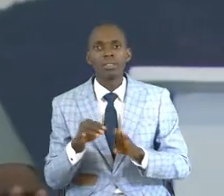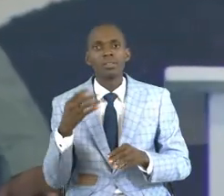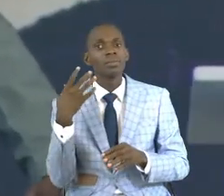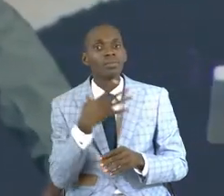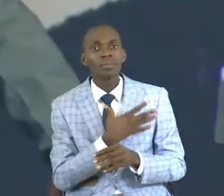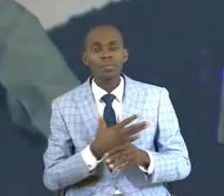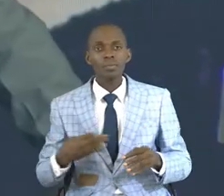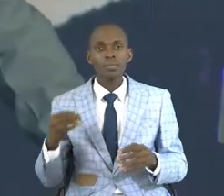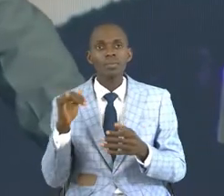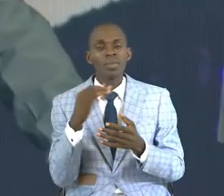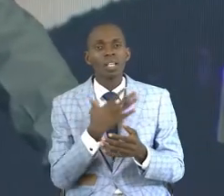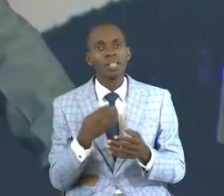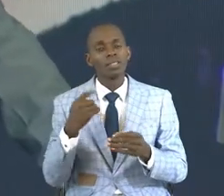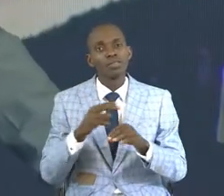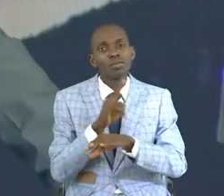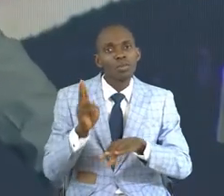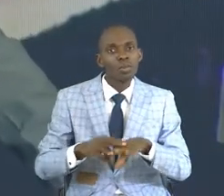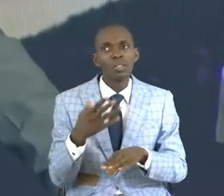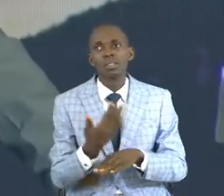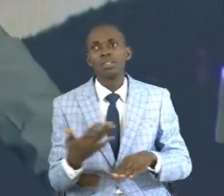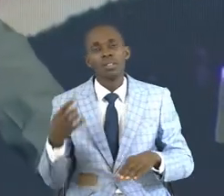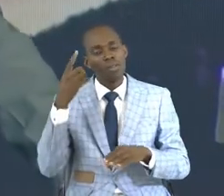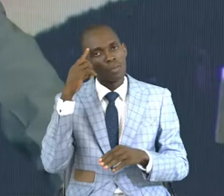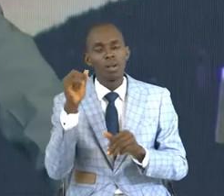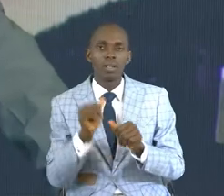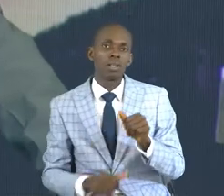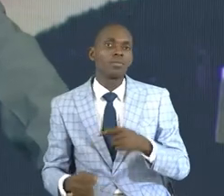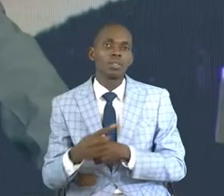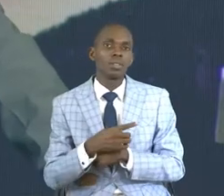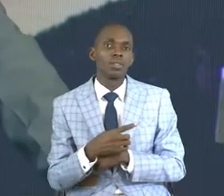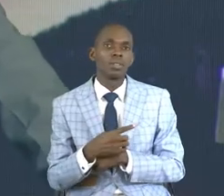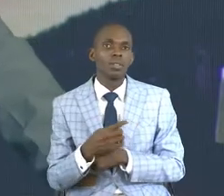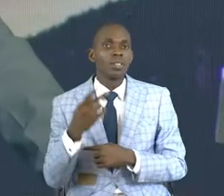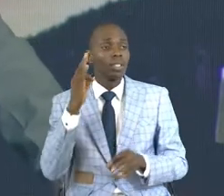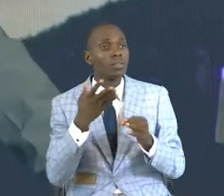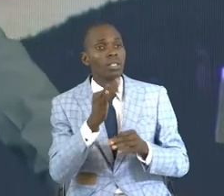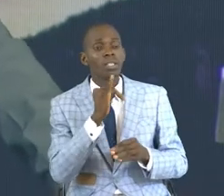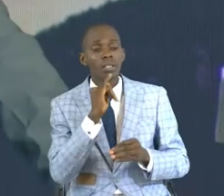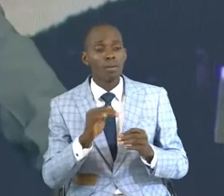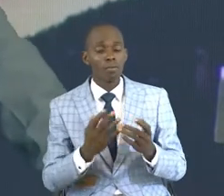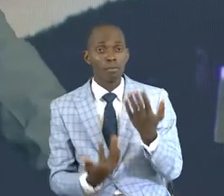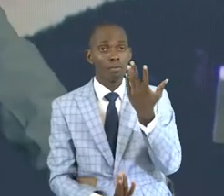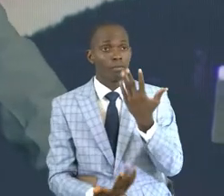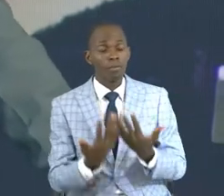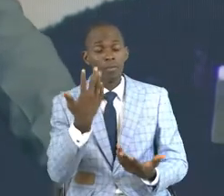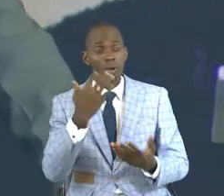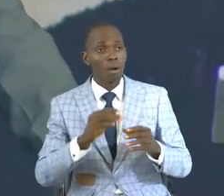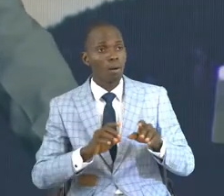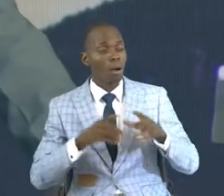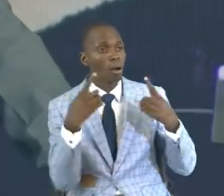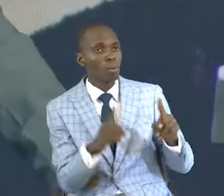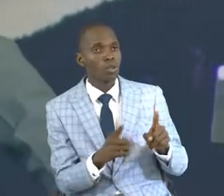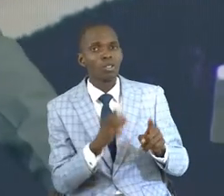normal thing for every day. Fire outbreak, emergency door. Something beyond your